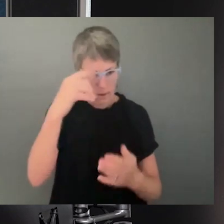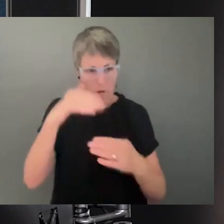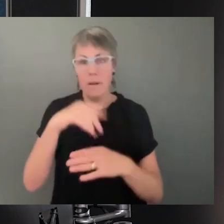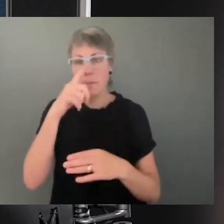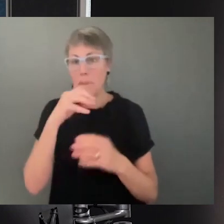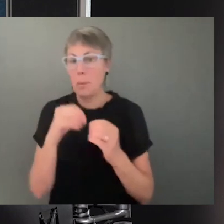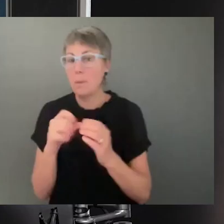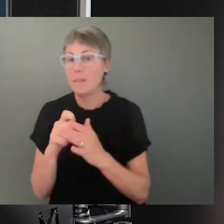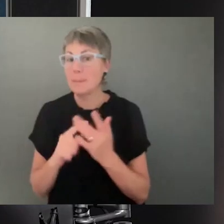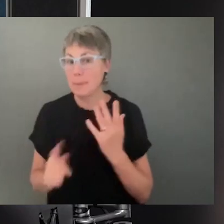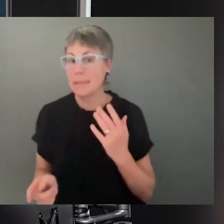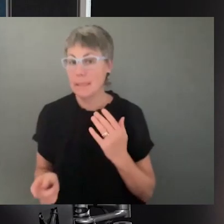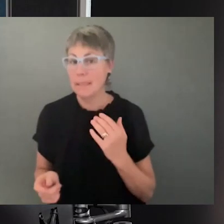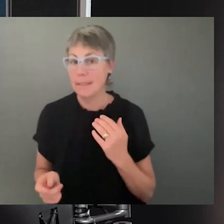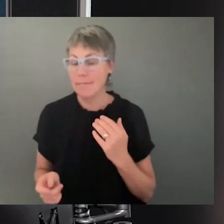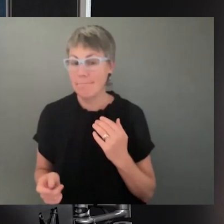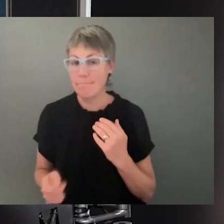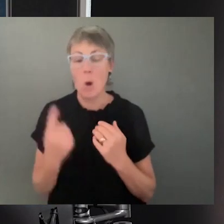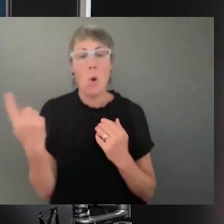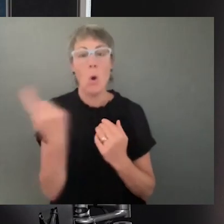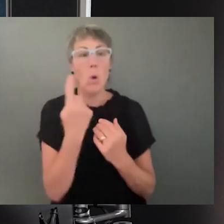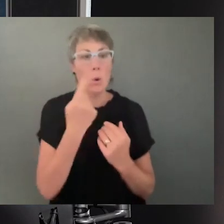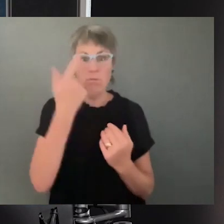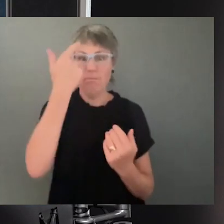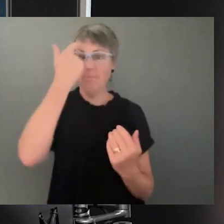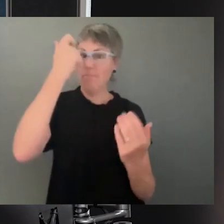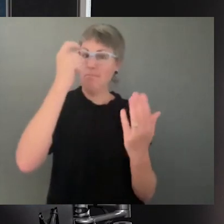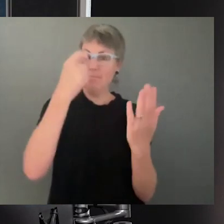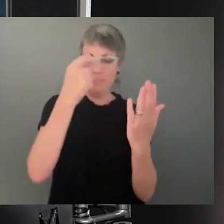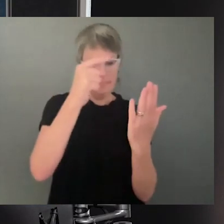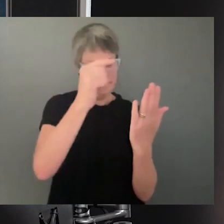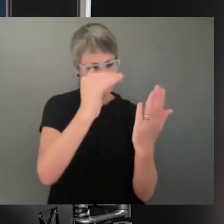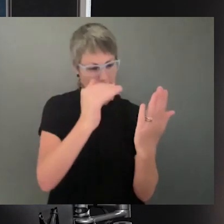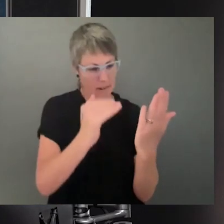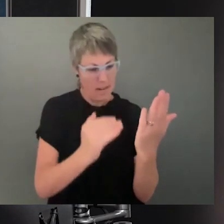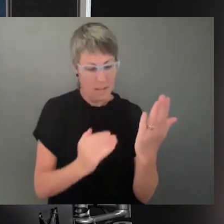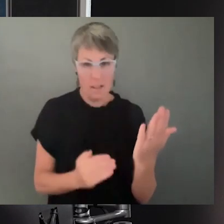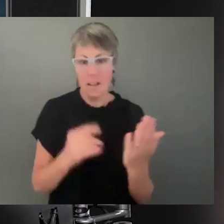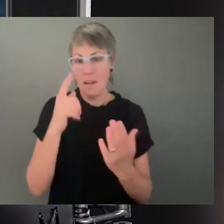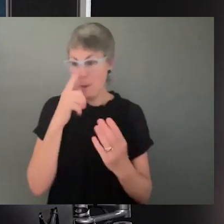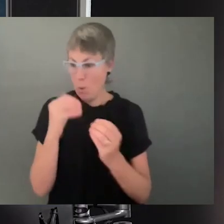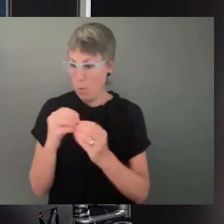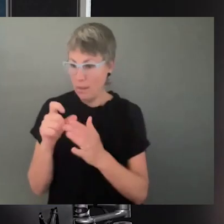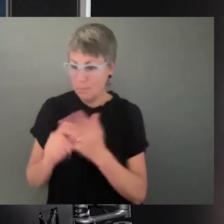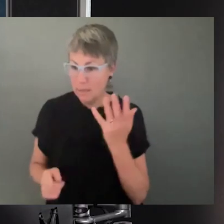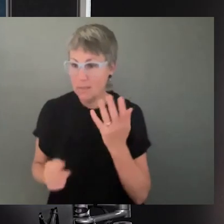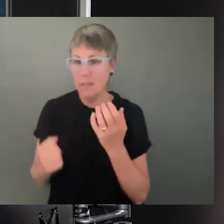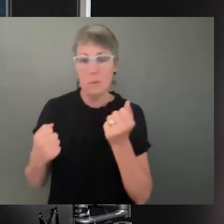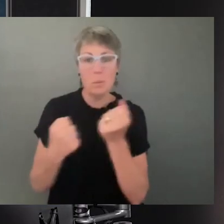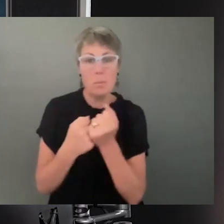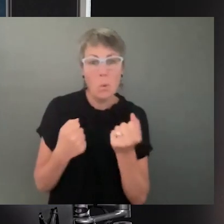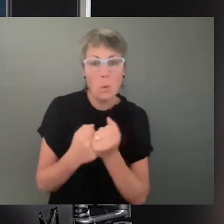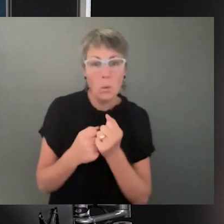strategic partnerships with disability advocates and representatives, as well as supporting services, and that they can